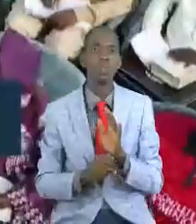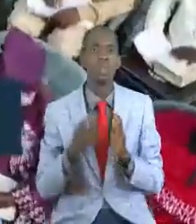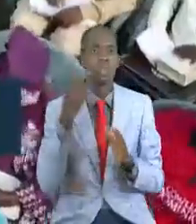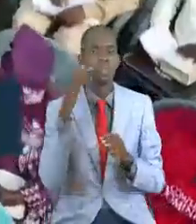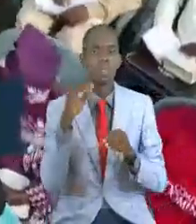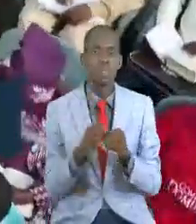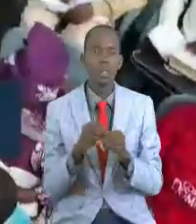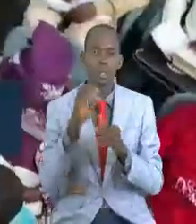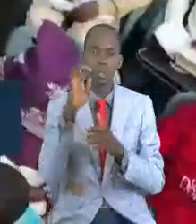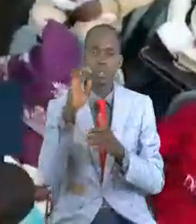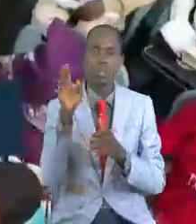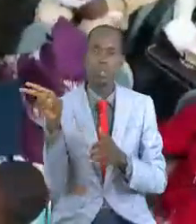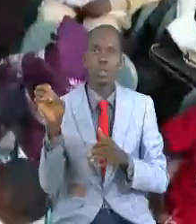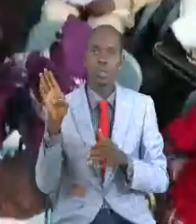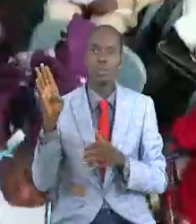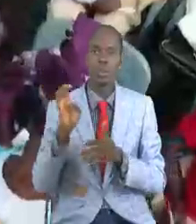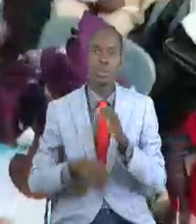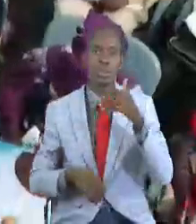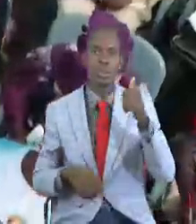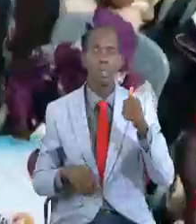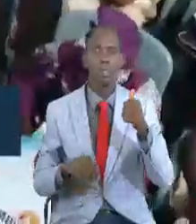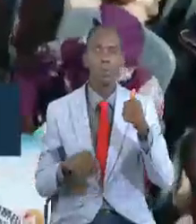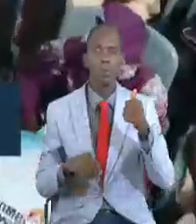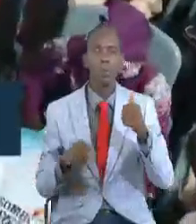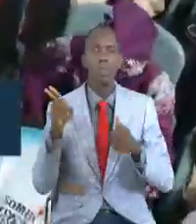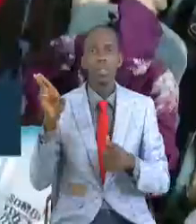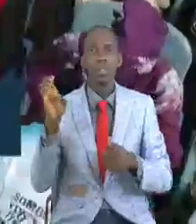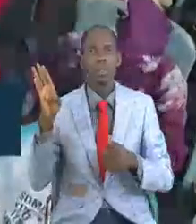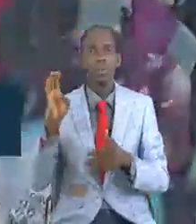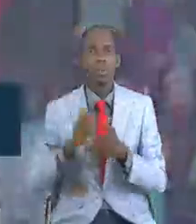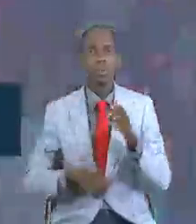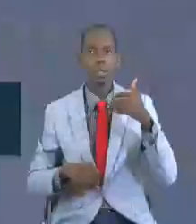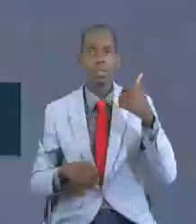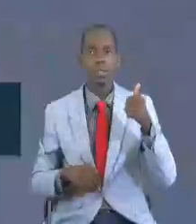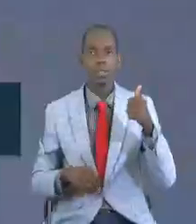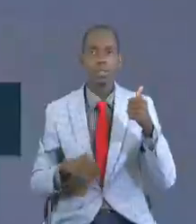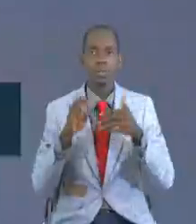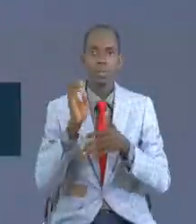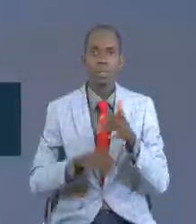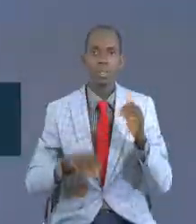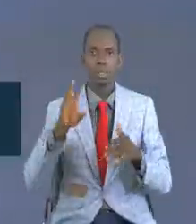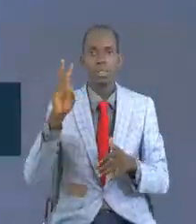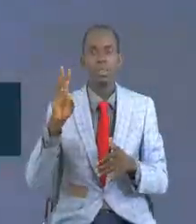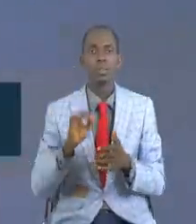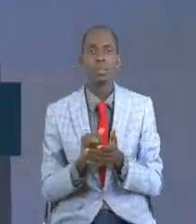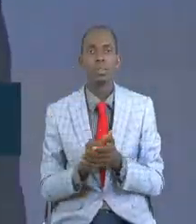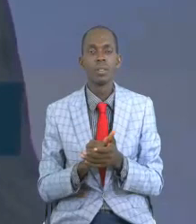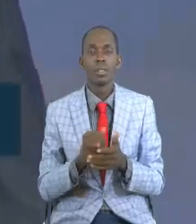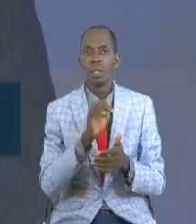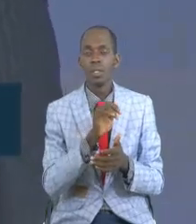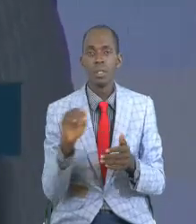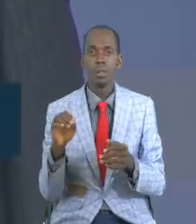10. Look at verse 6. Hebrews chapter 10, verse 6. In burnt offerings